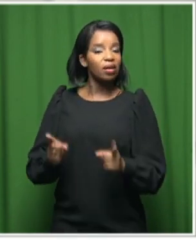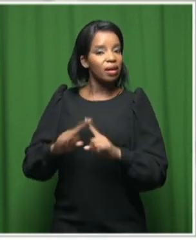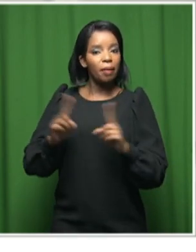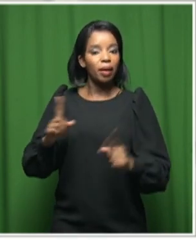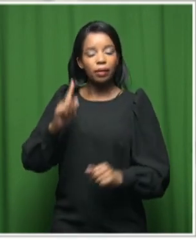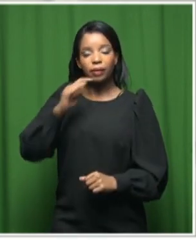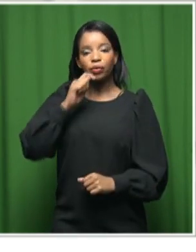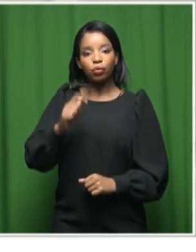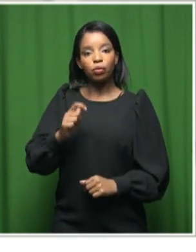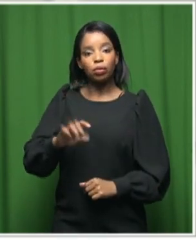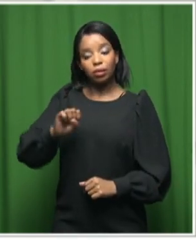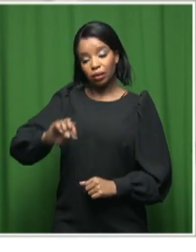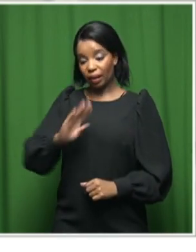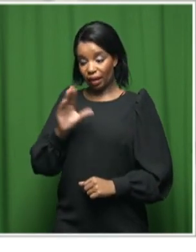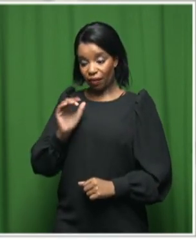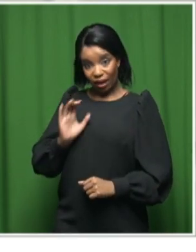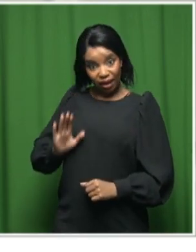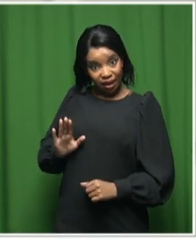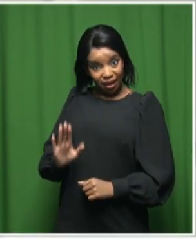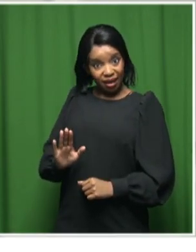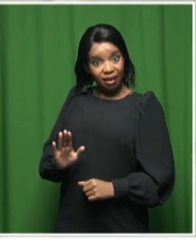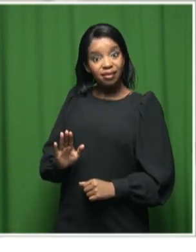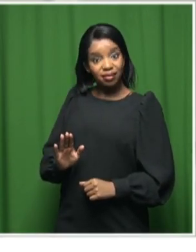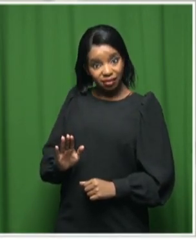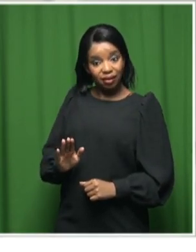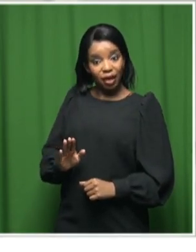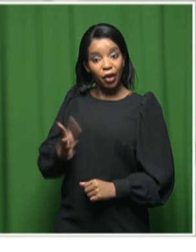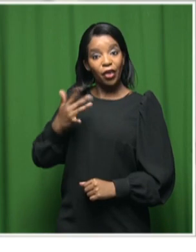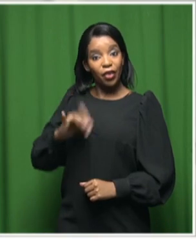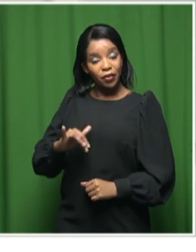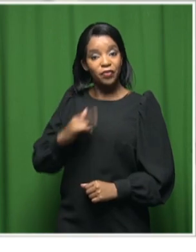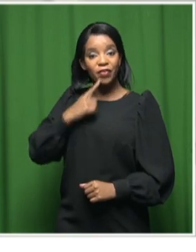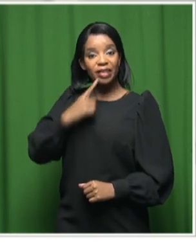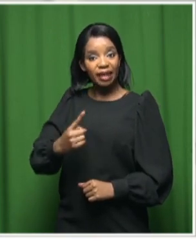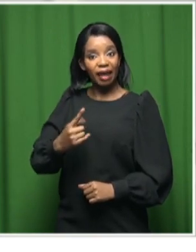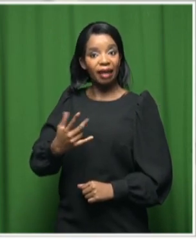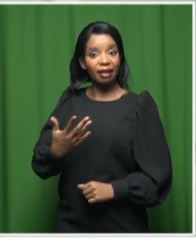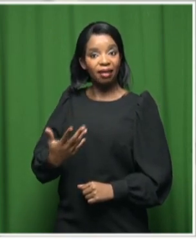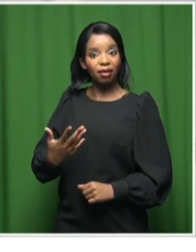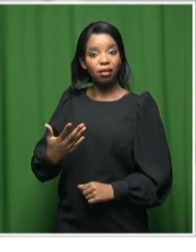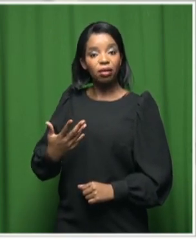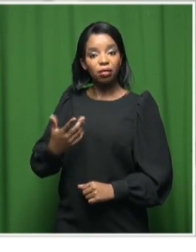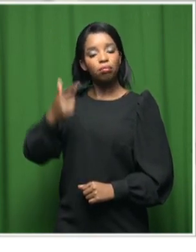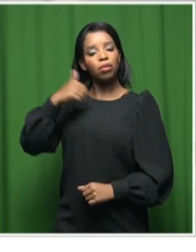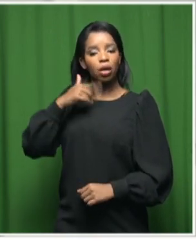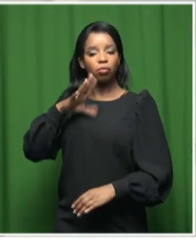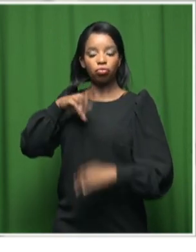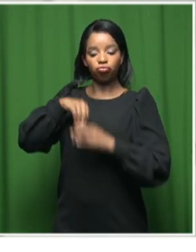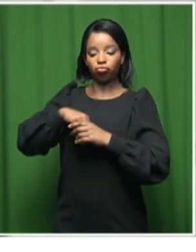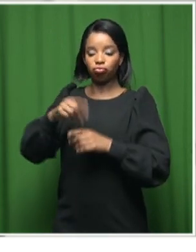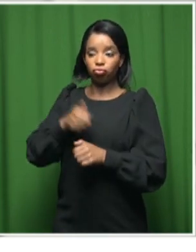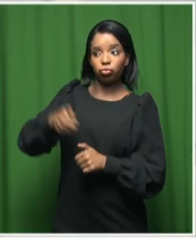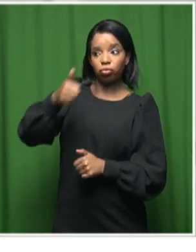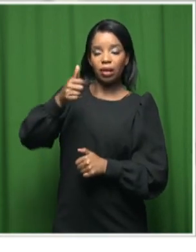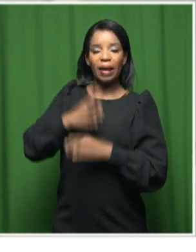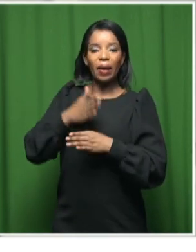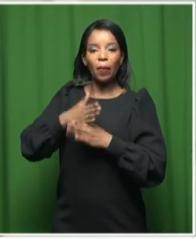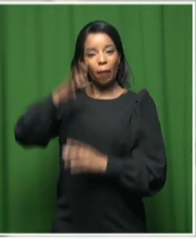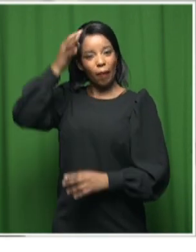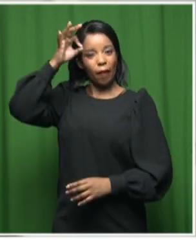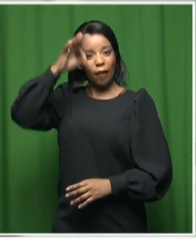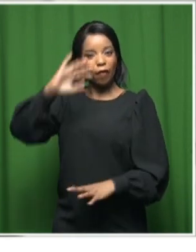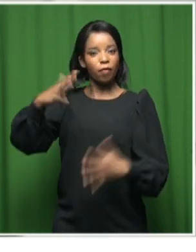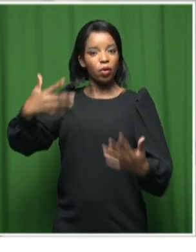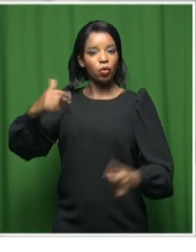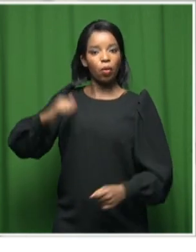low in South Africa. If you're running a government department or a municipality, yours is to